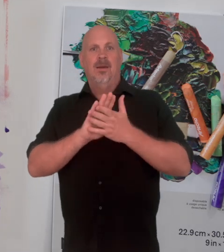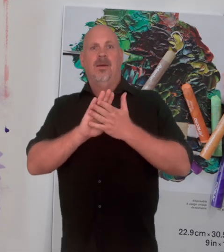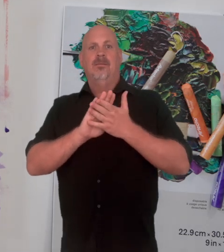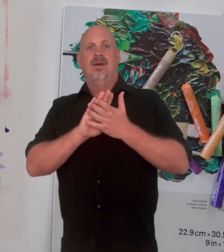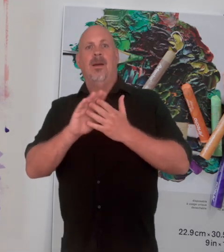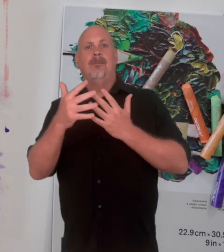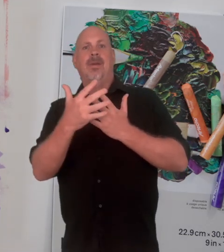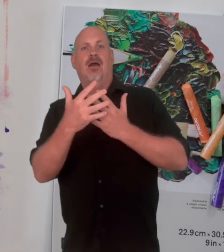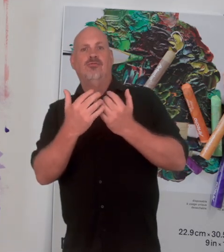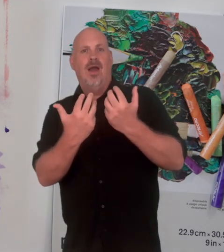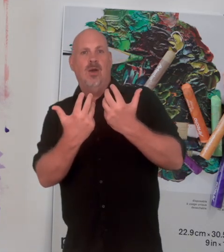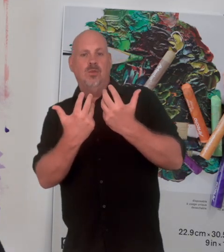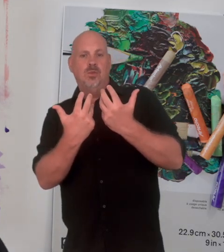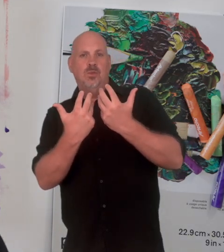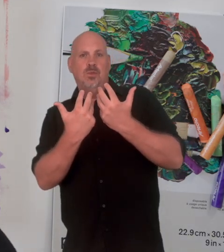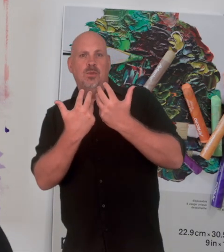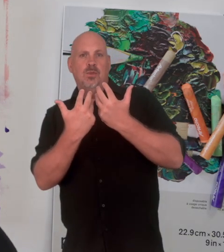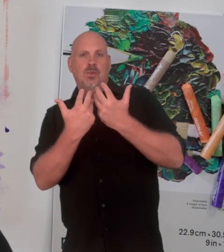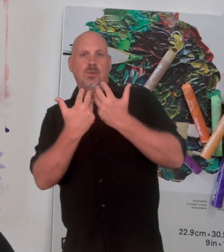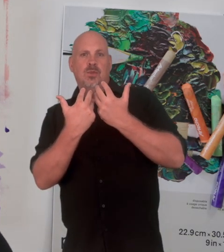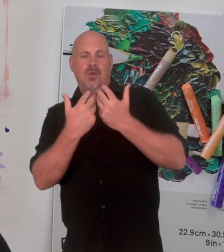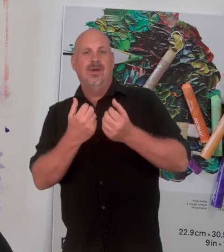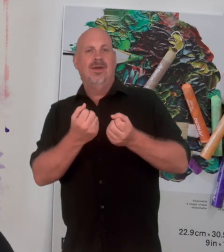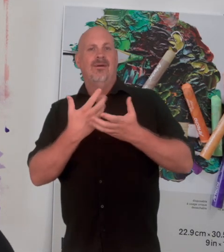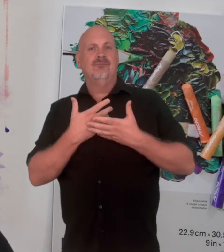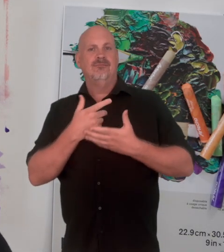interest to the leaves.